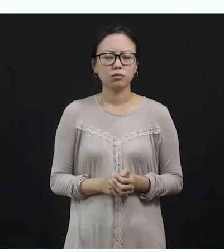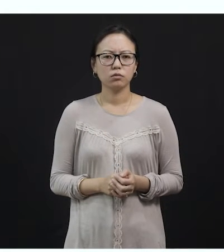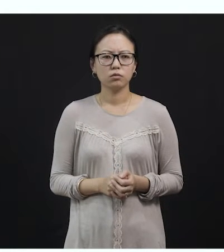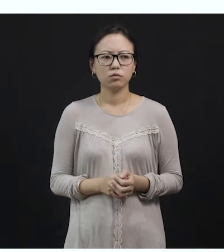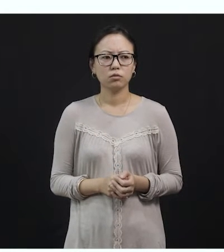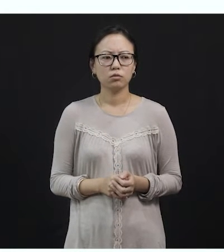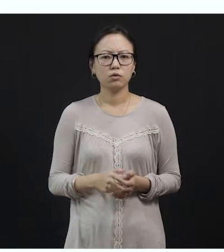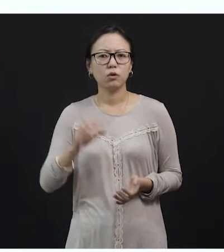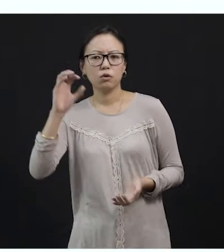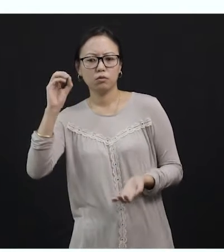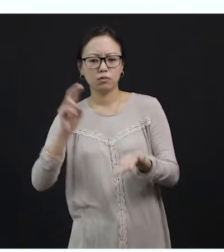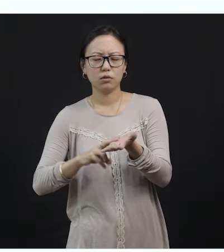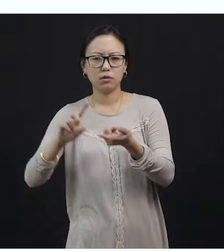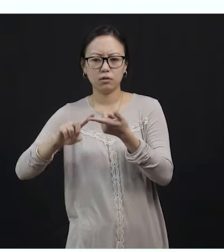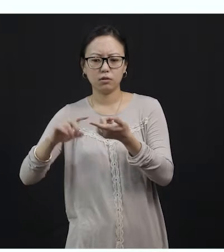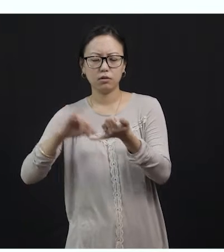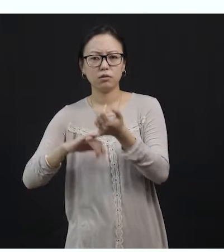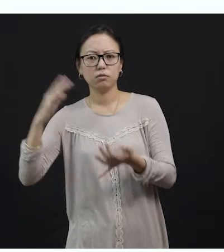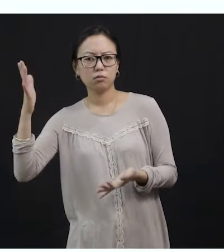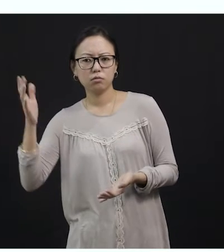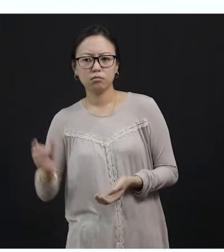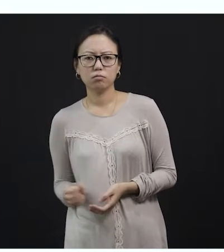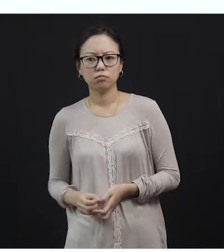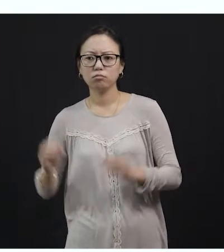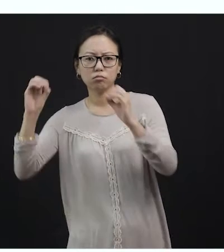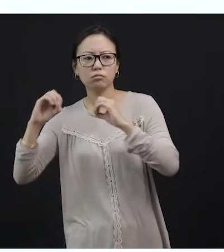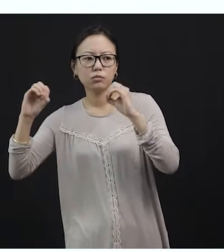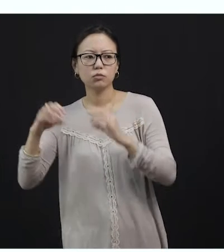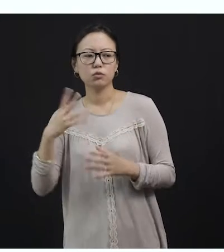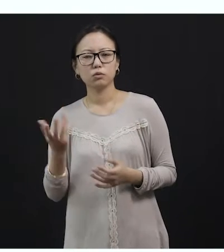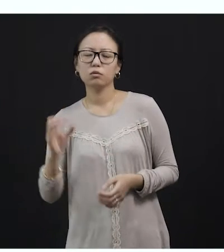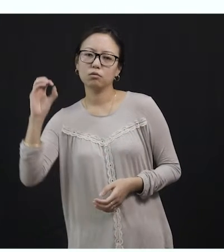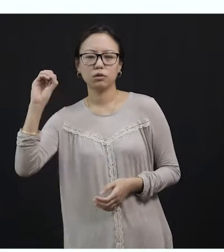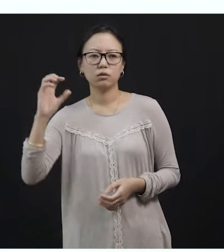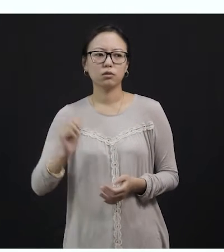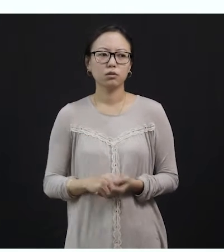for ones, we will consider it to be 0. Okay? So